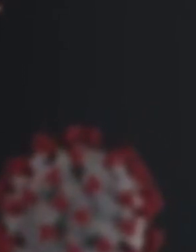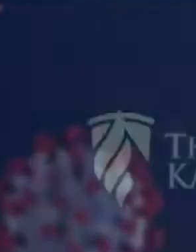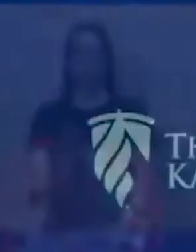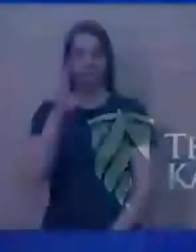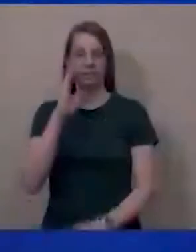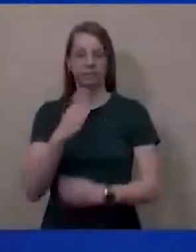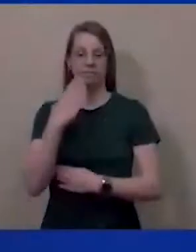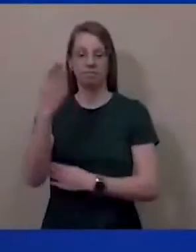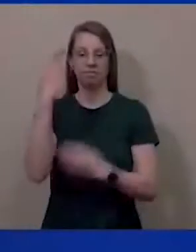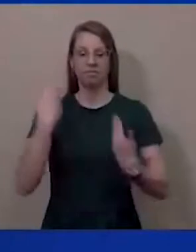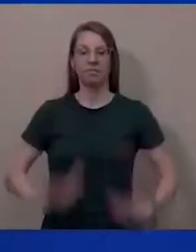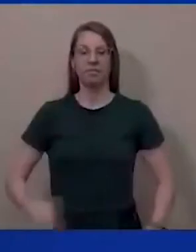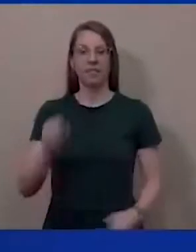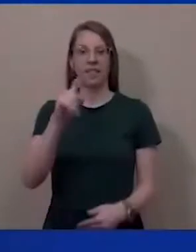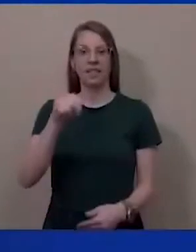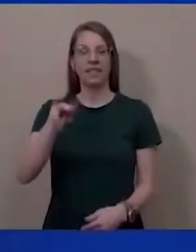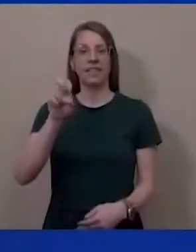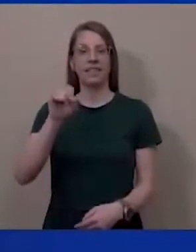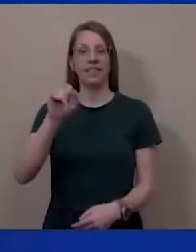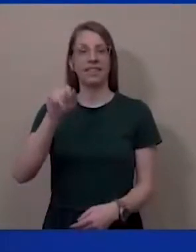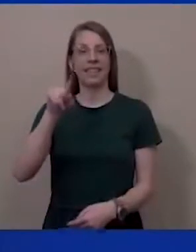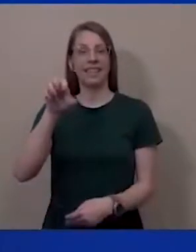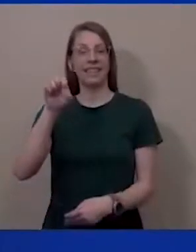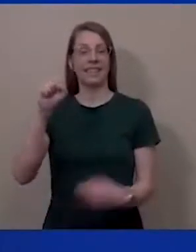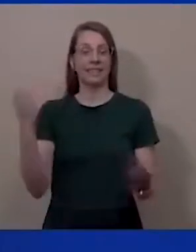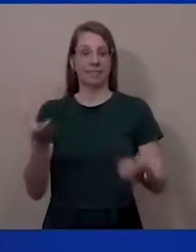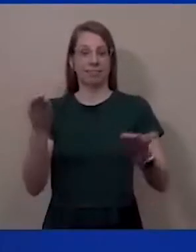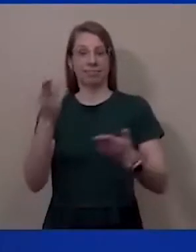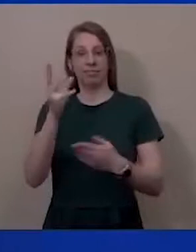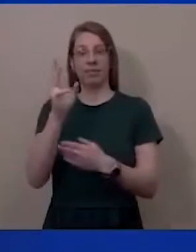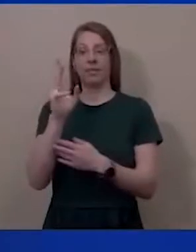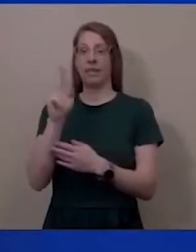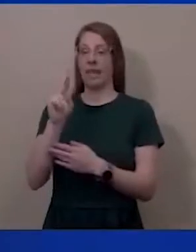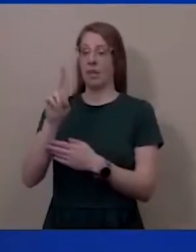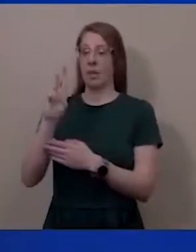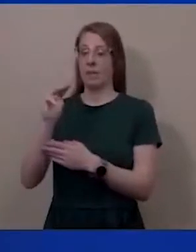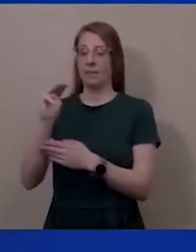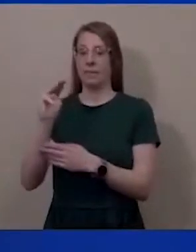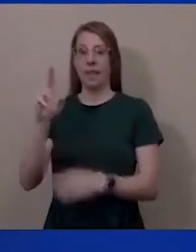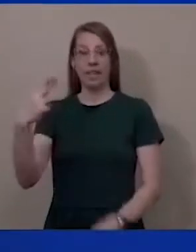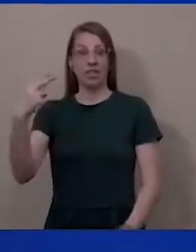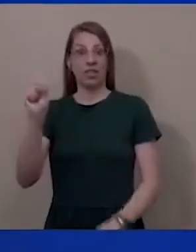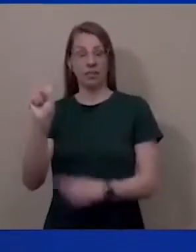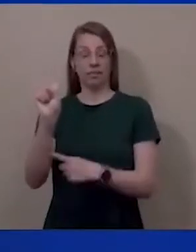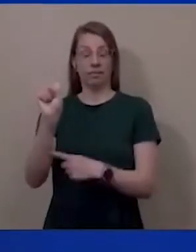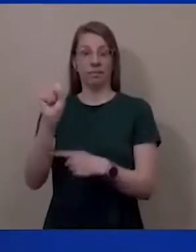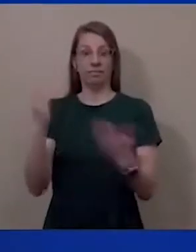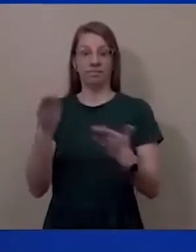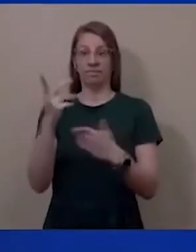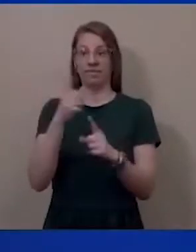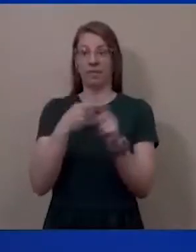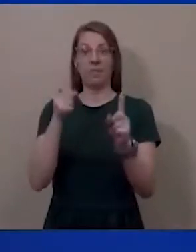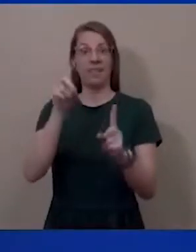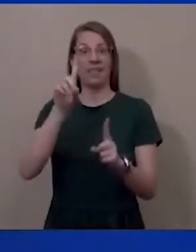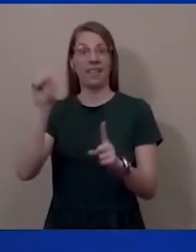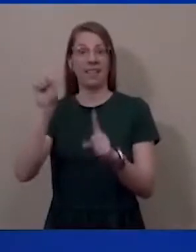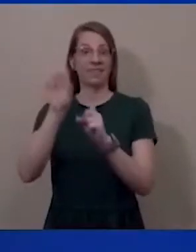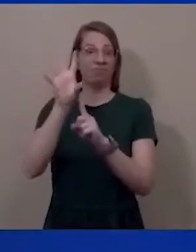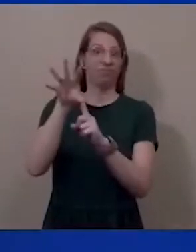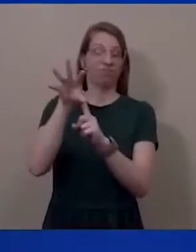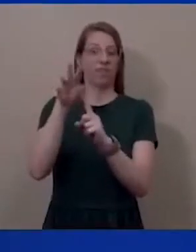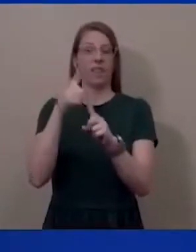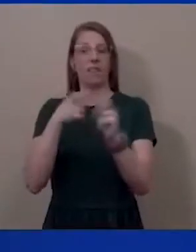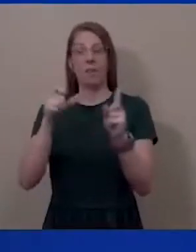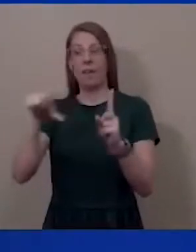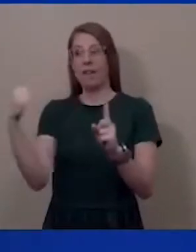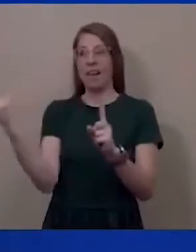Hey, good morning. This is Steve Stites, Chief Medical Officer here at the University of Kansas Health System, broadcasting live with you from the Dulce Simons Family Studio on yet another